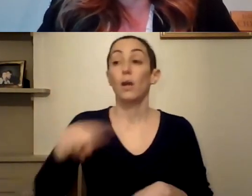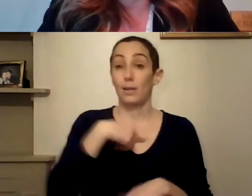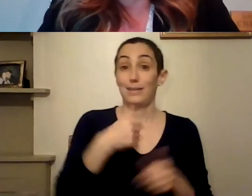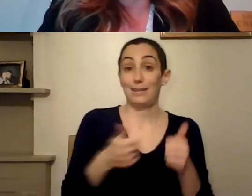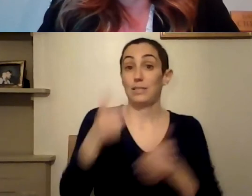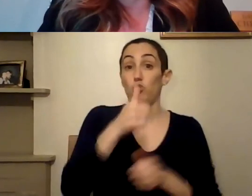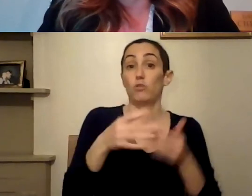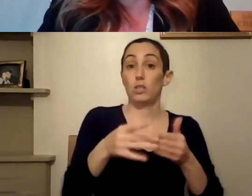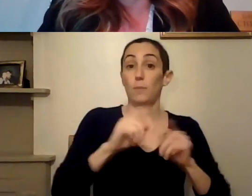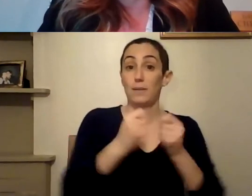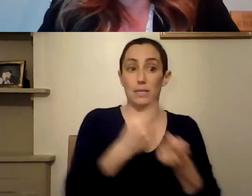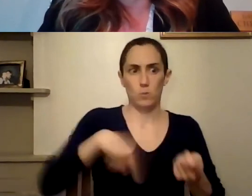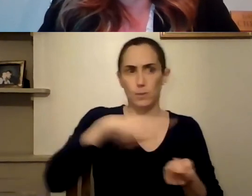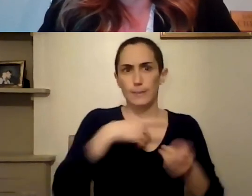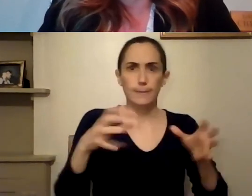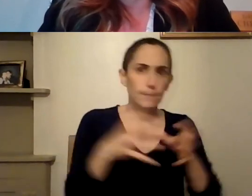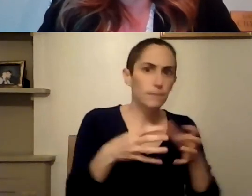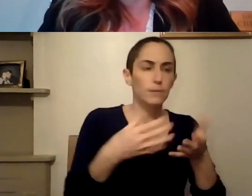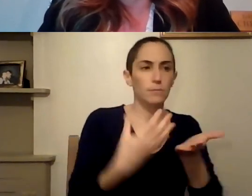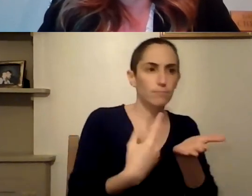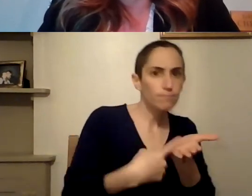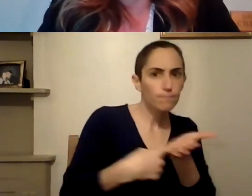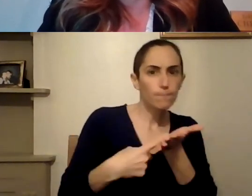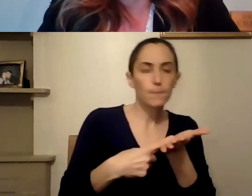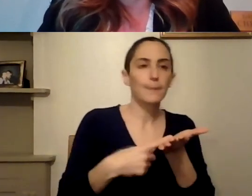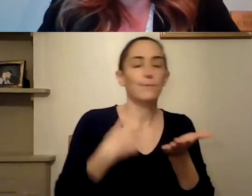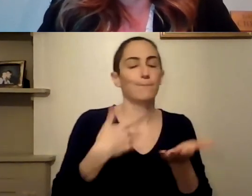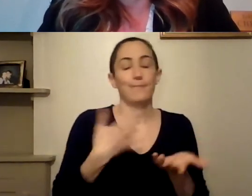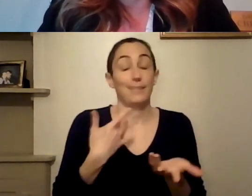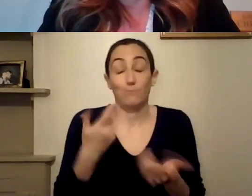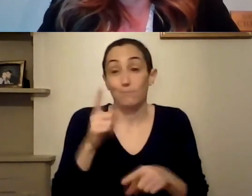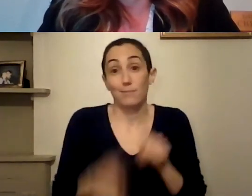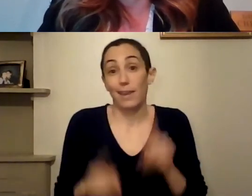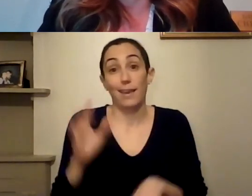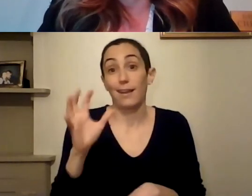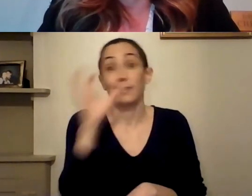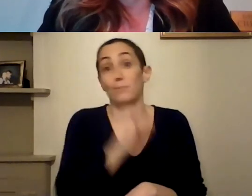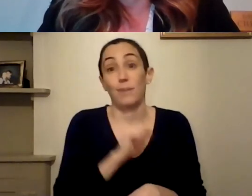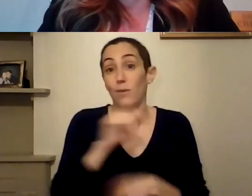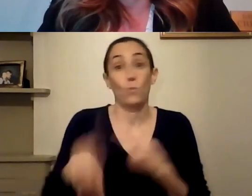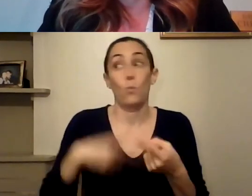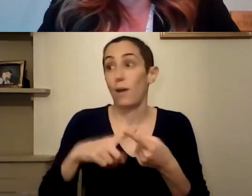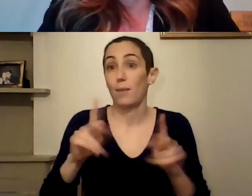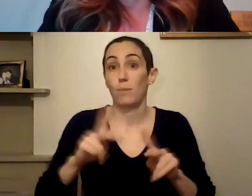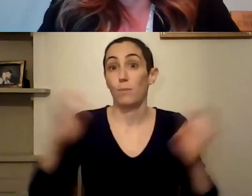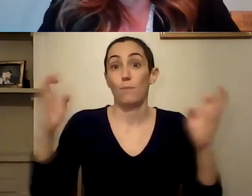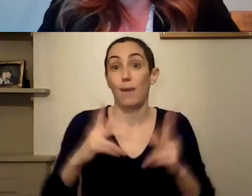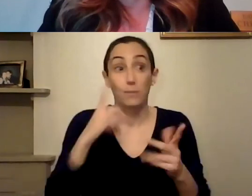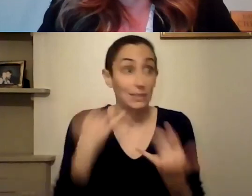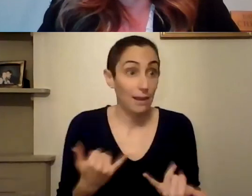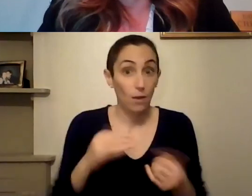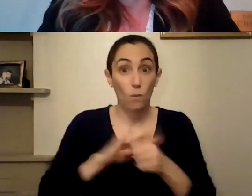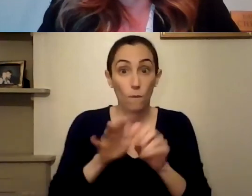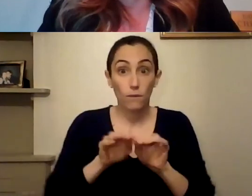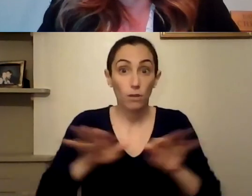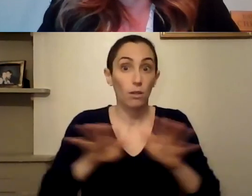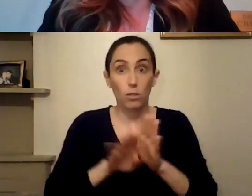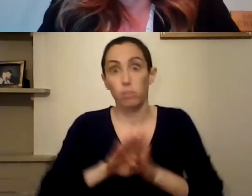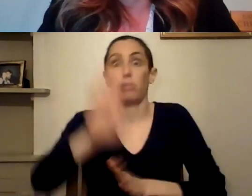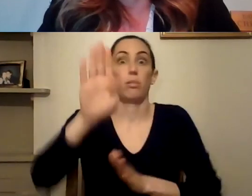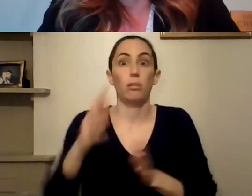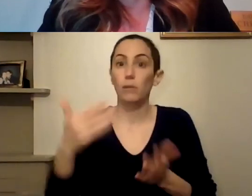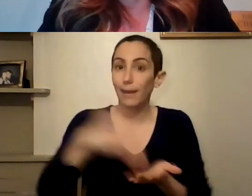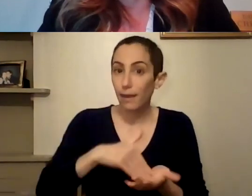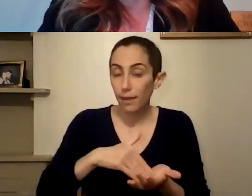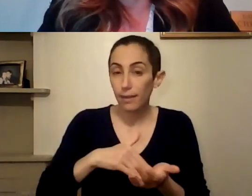really estimate when that will be, given that we have a resurgence of COVID right now. So I think